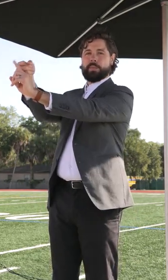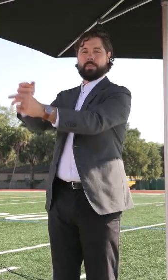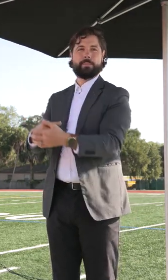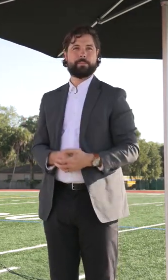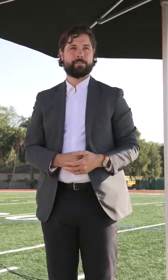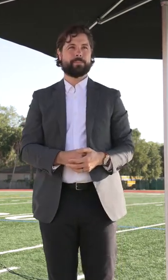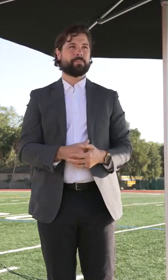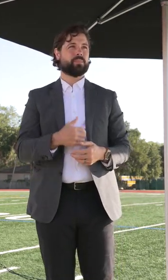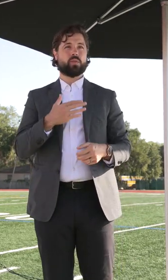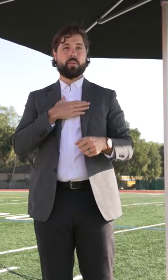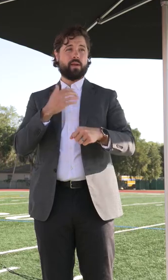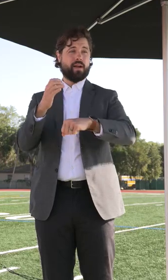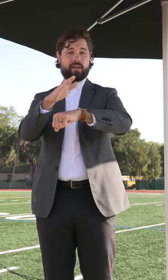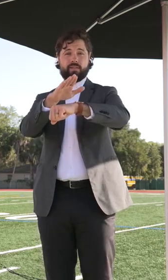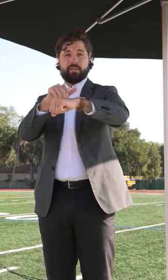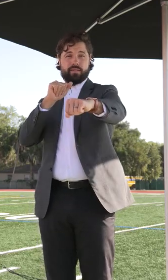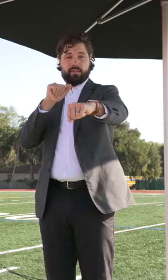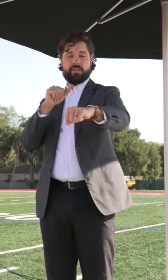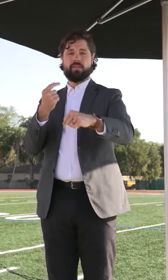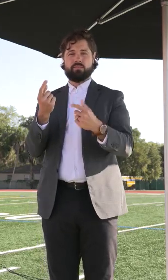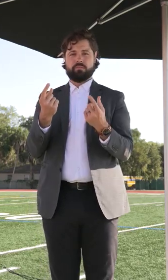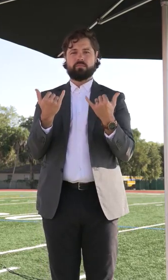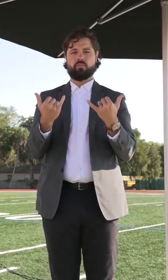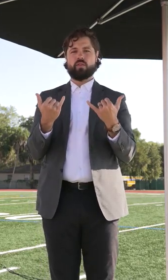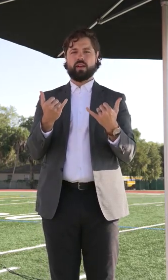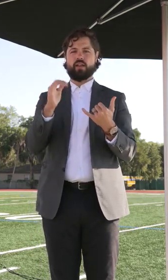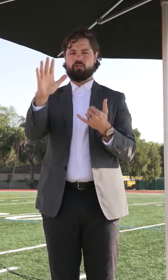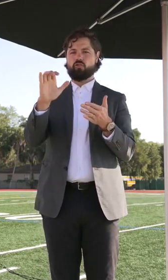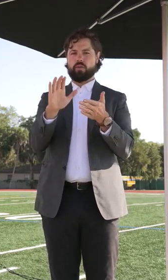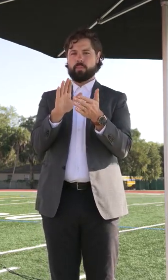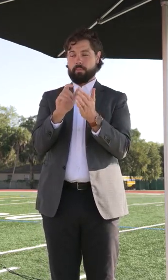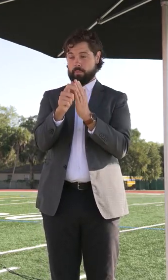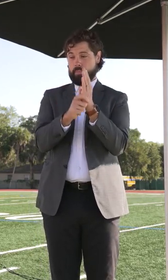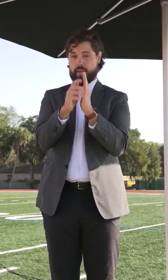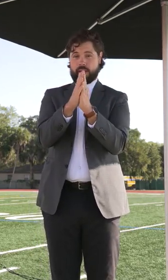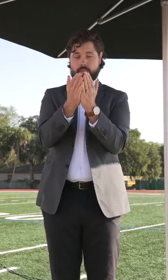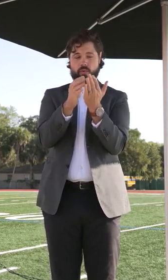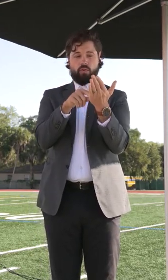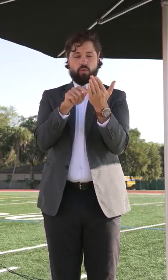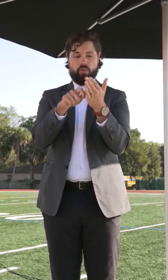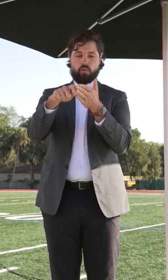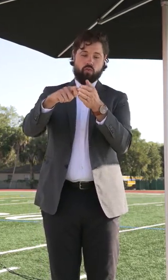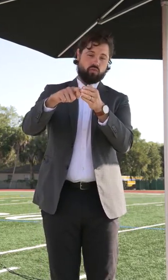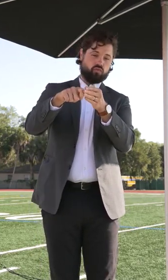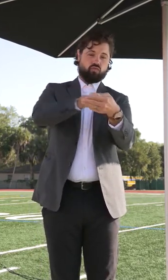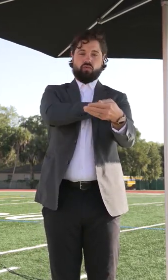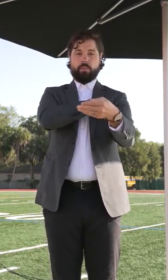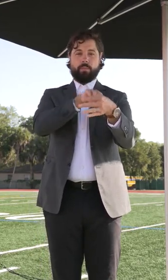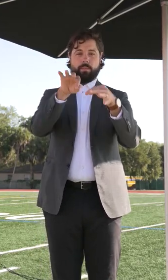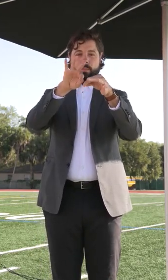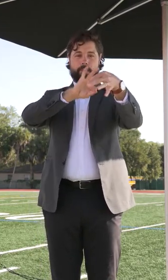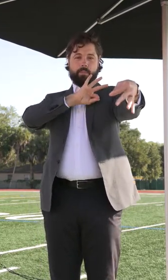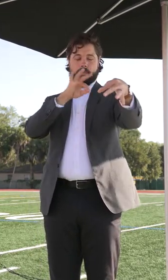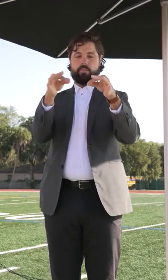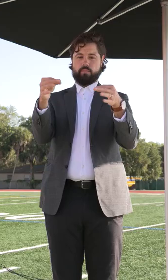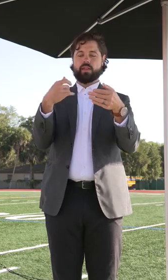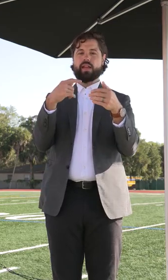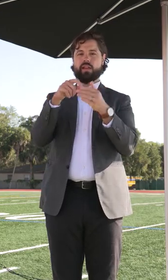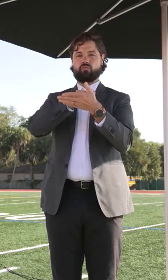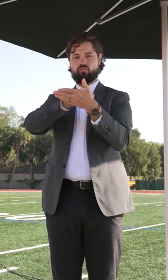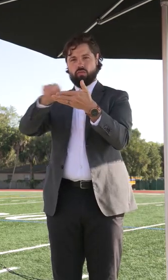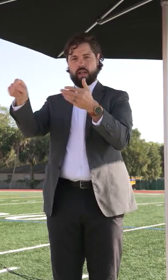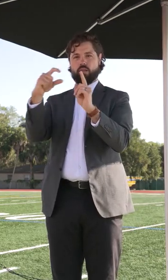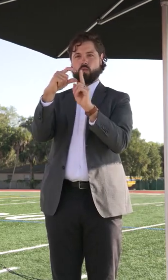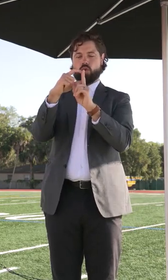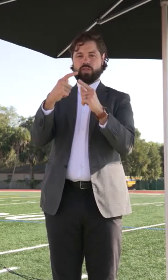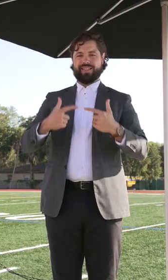simple. Tear off a small piece from your commencement program and write "Life is for service" on it. Yes.